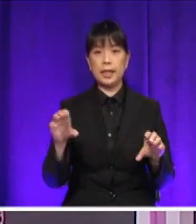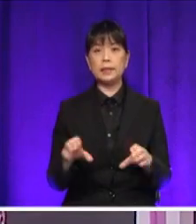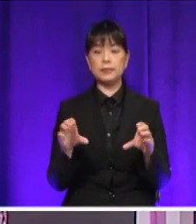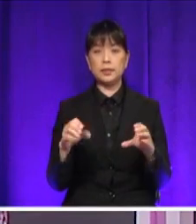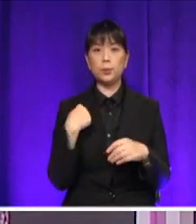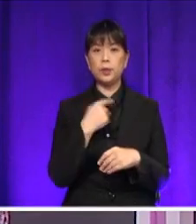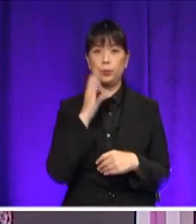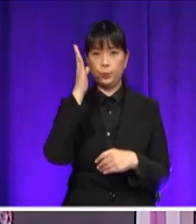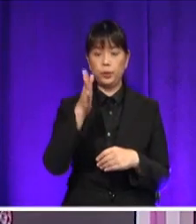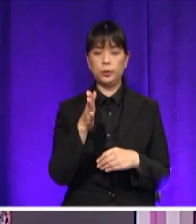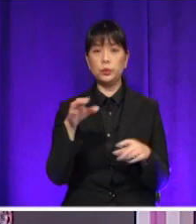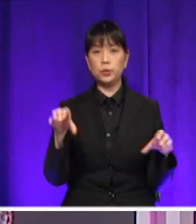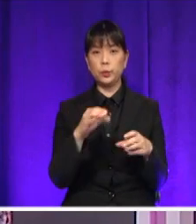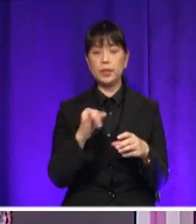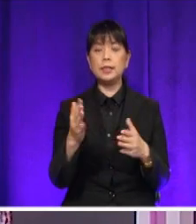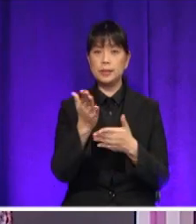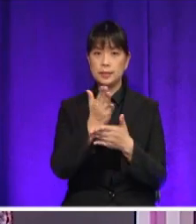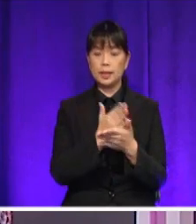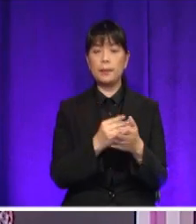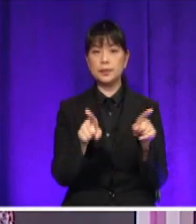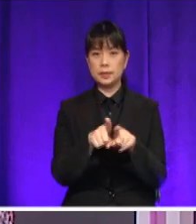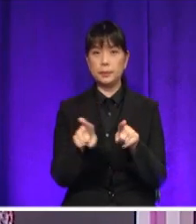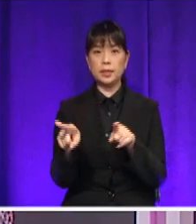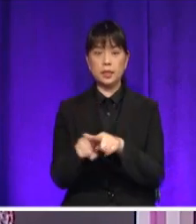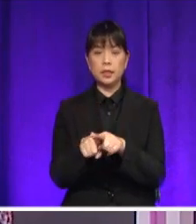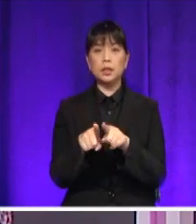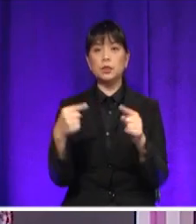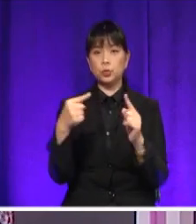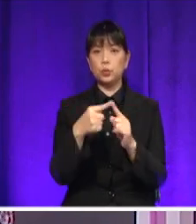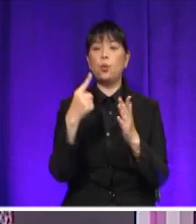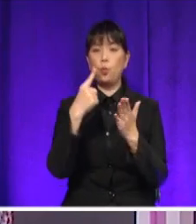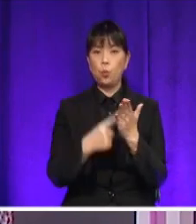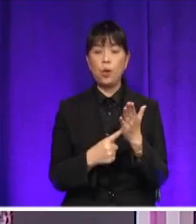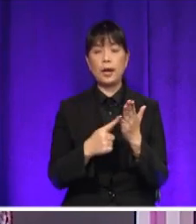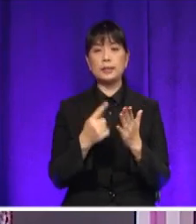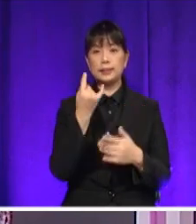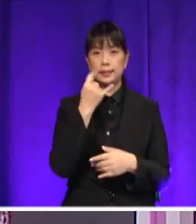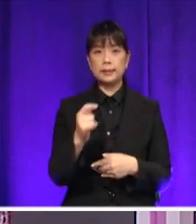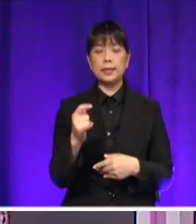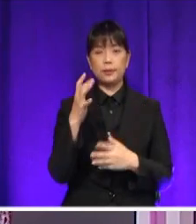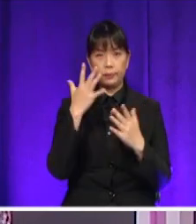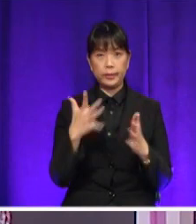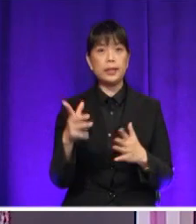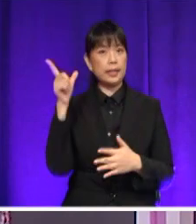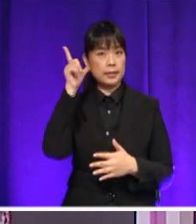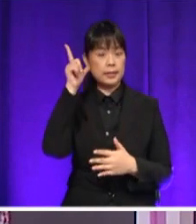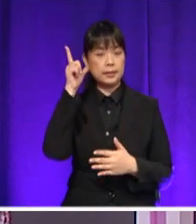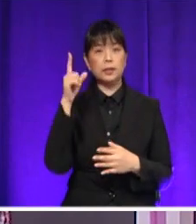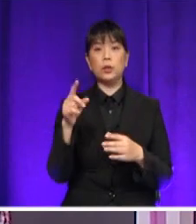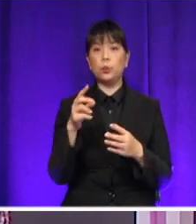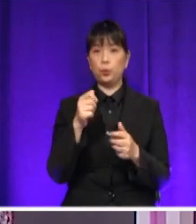to do something similar to what they have listened to in the first activity, which is related